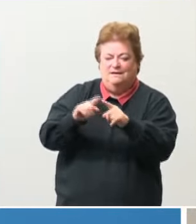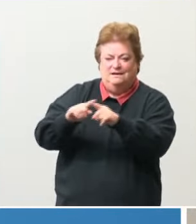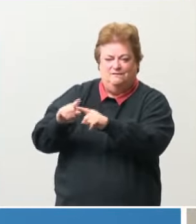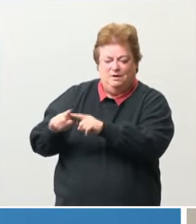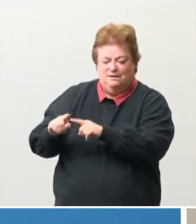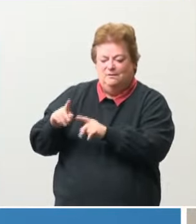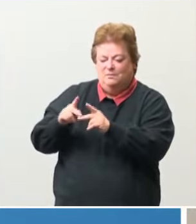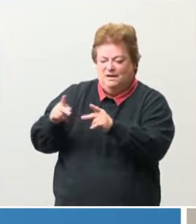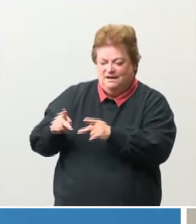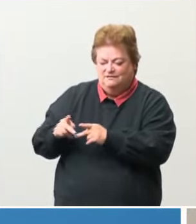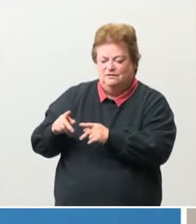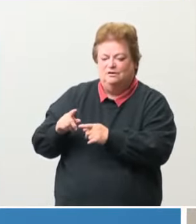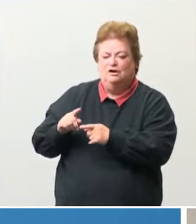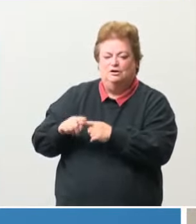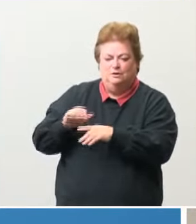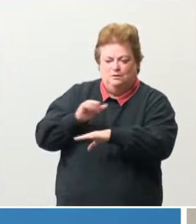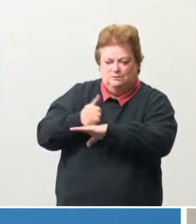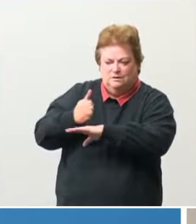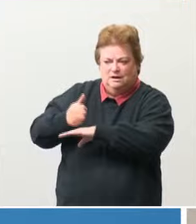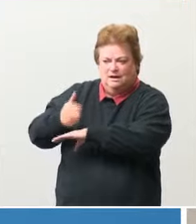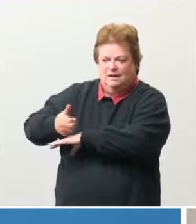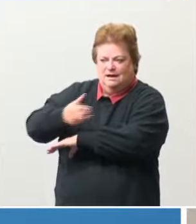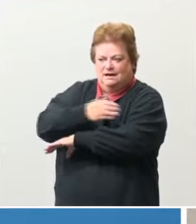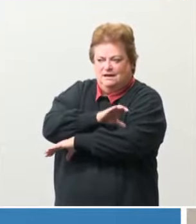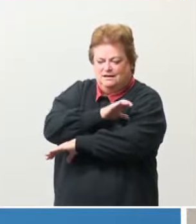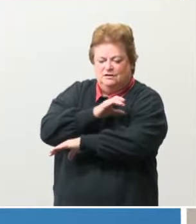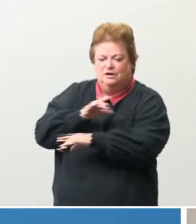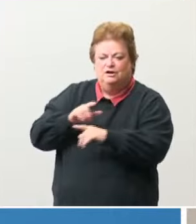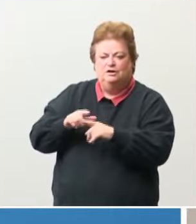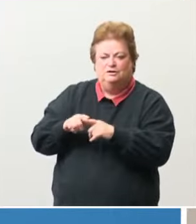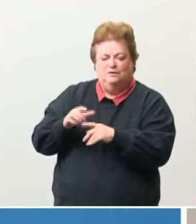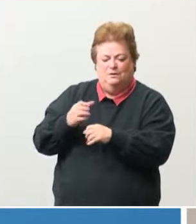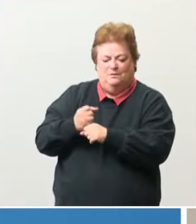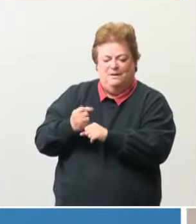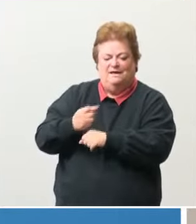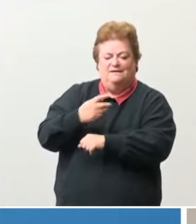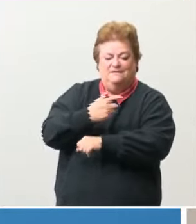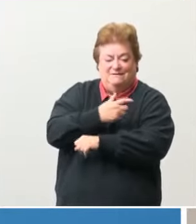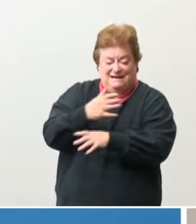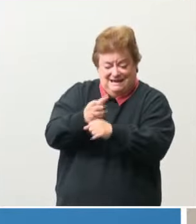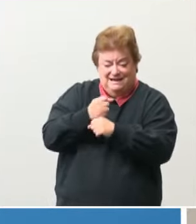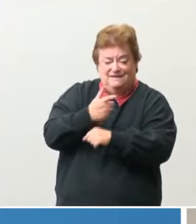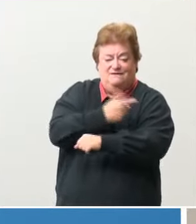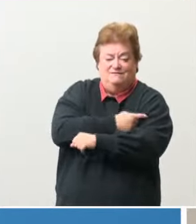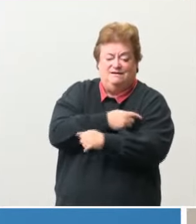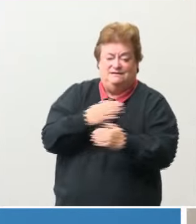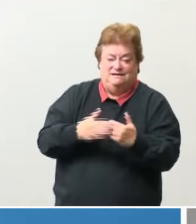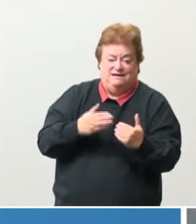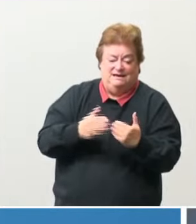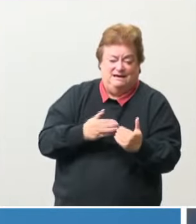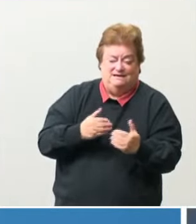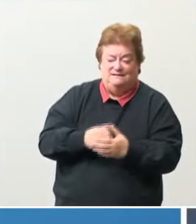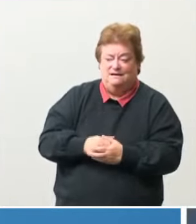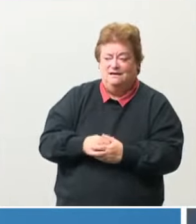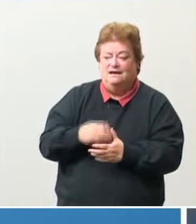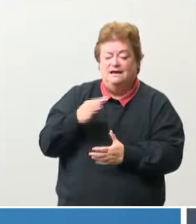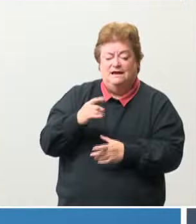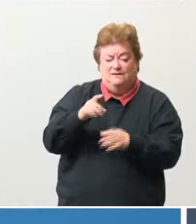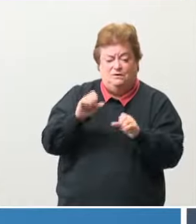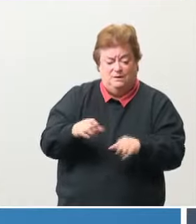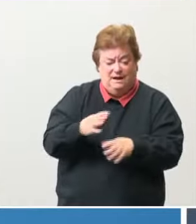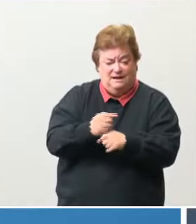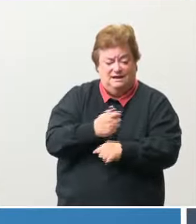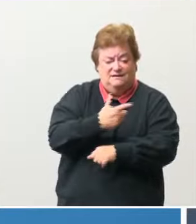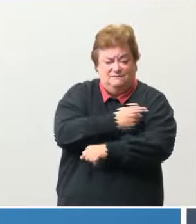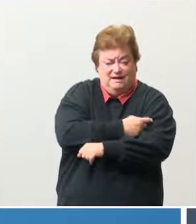additional clinics in the community to make it vaccine accessible, convenient, and close to home. If you're eligible to get